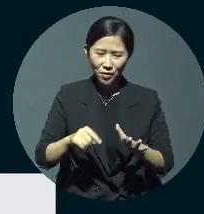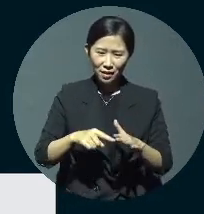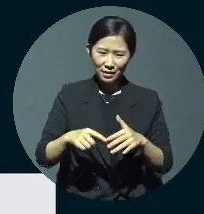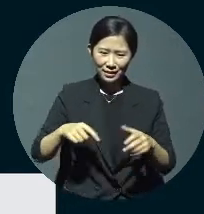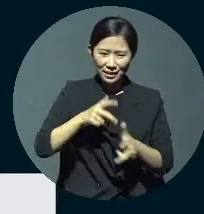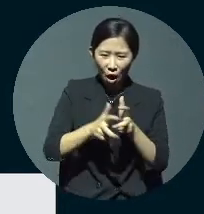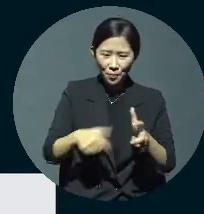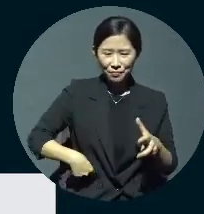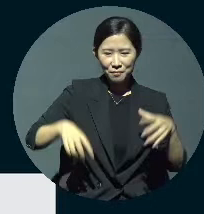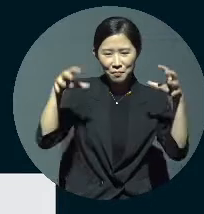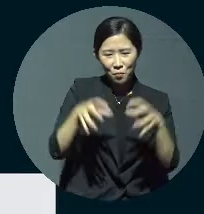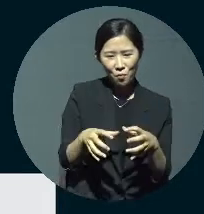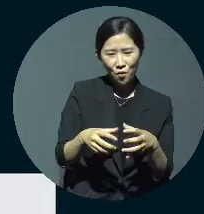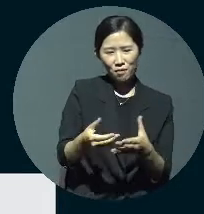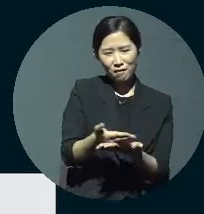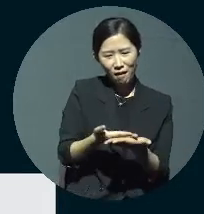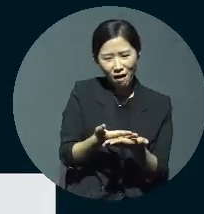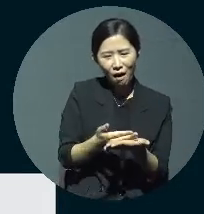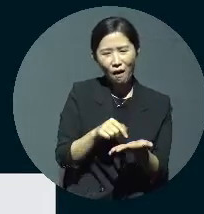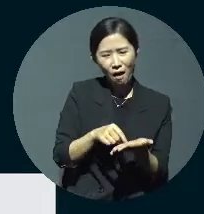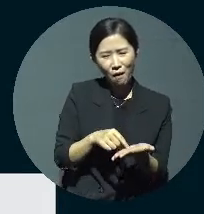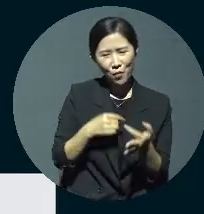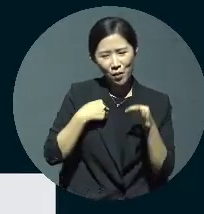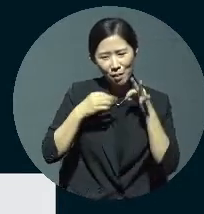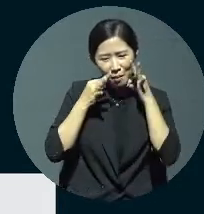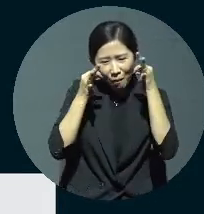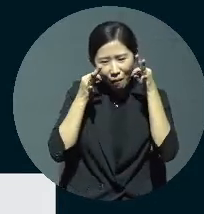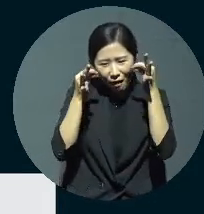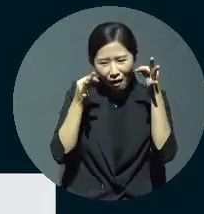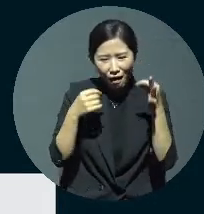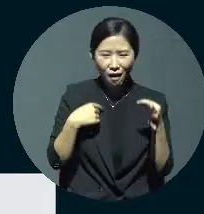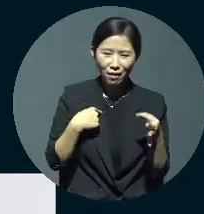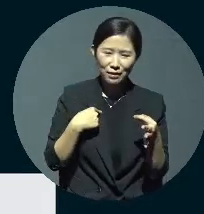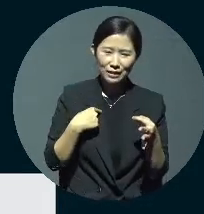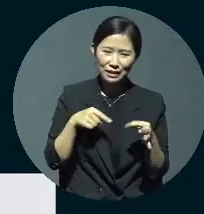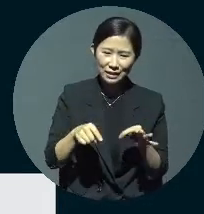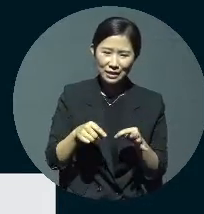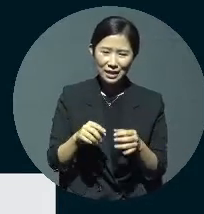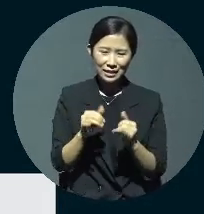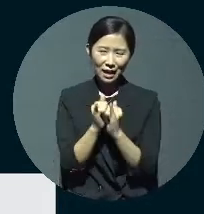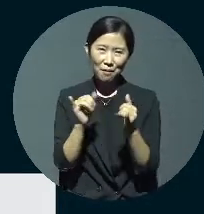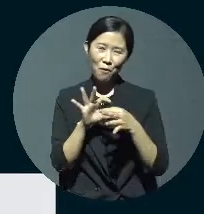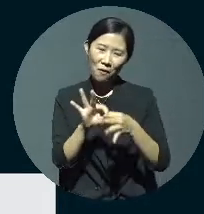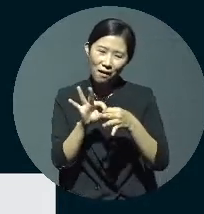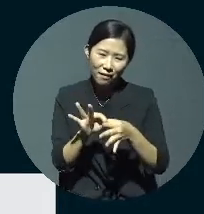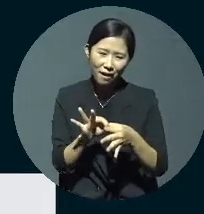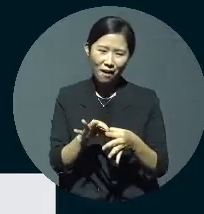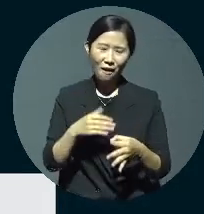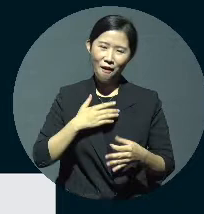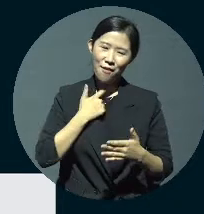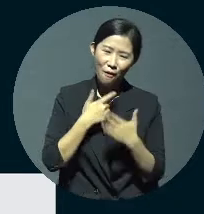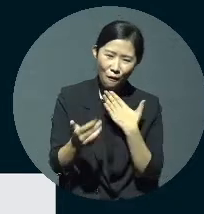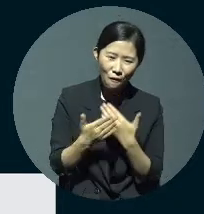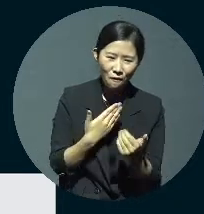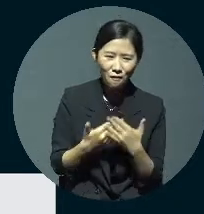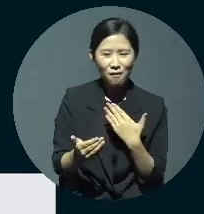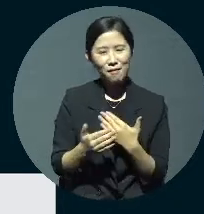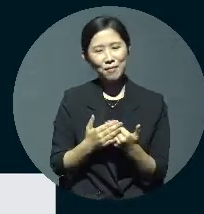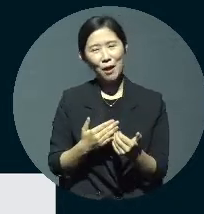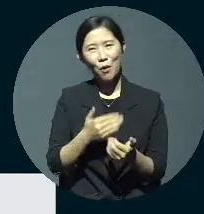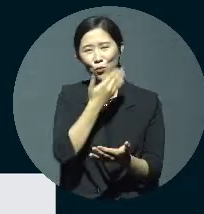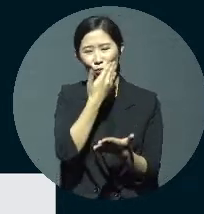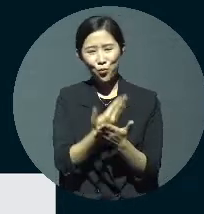melting pot of those two points. And you know, designed with a sense of homeliness and comfort